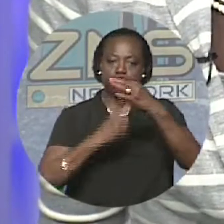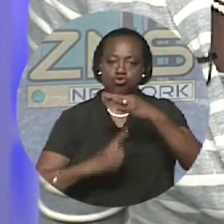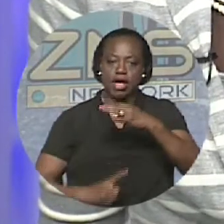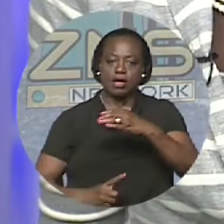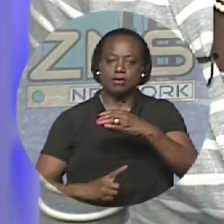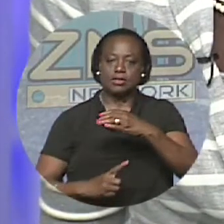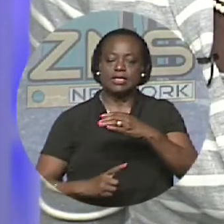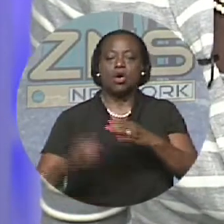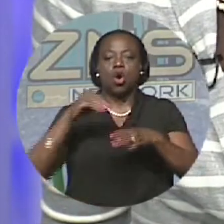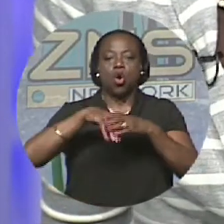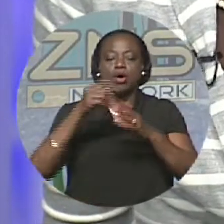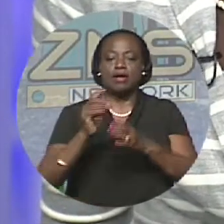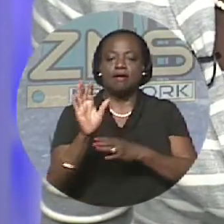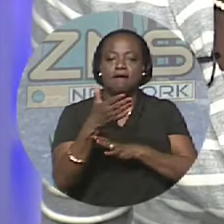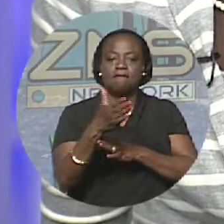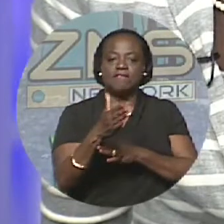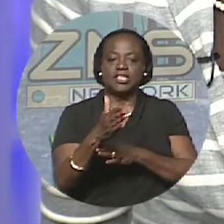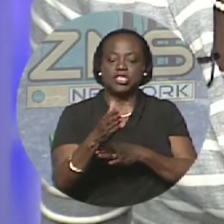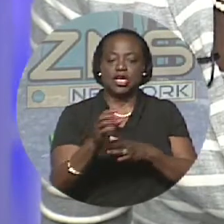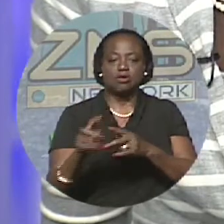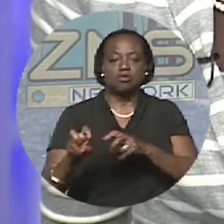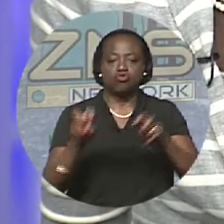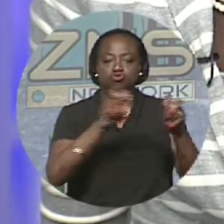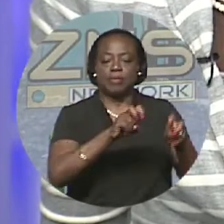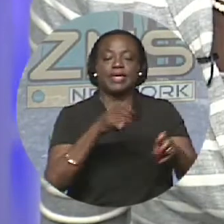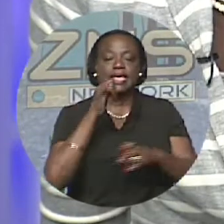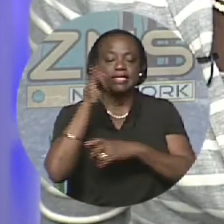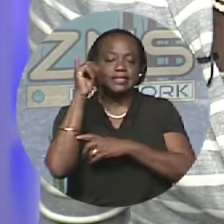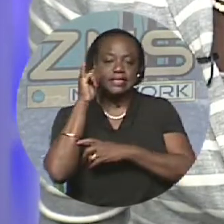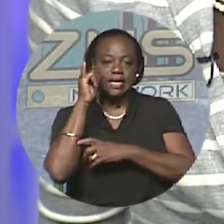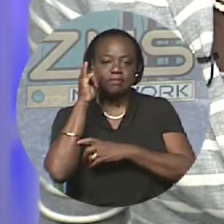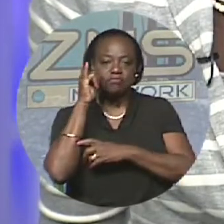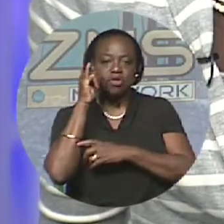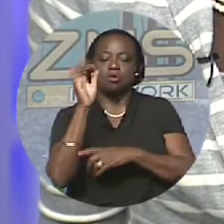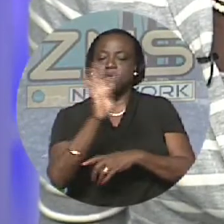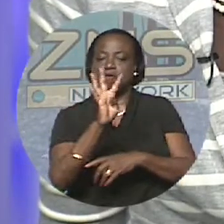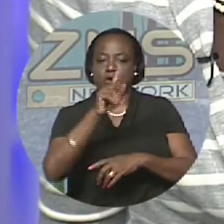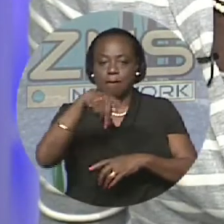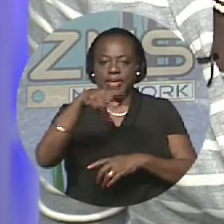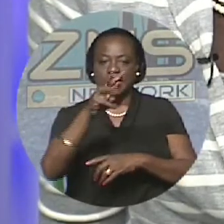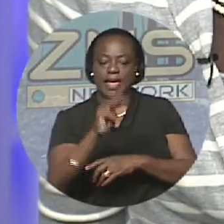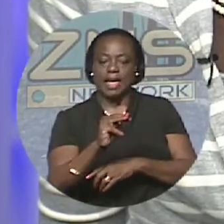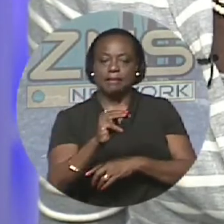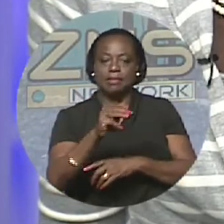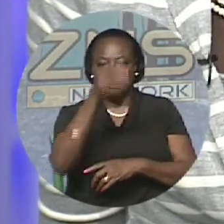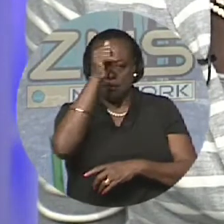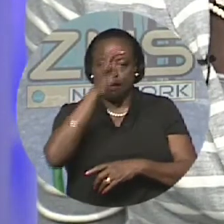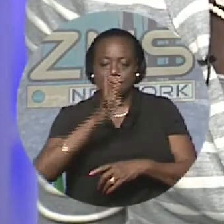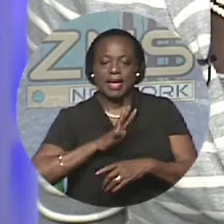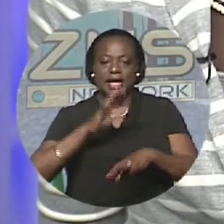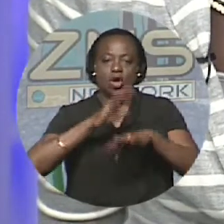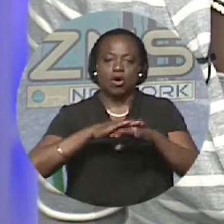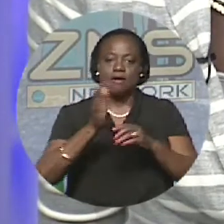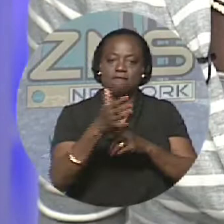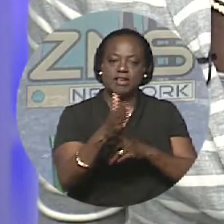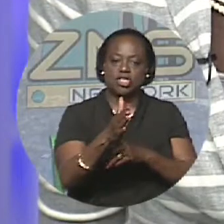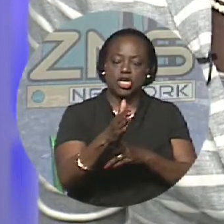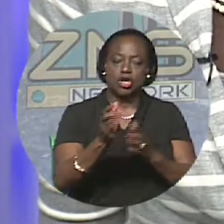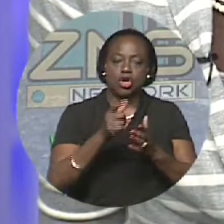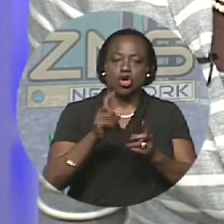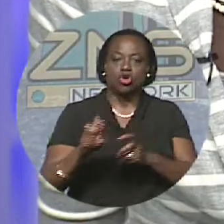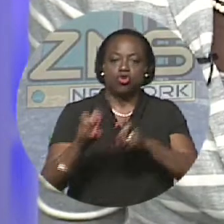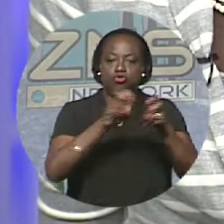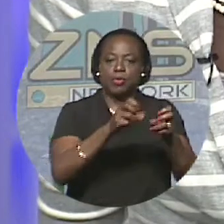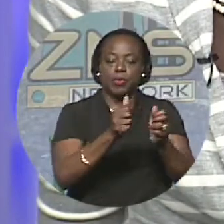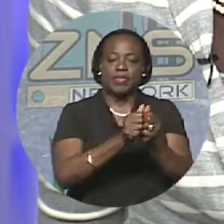on a fishing trip yesterday. Preliminary reports indicate that shortly before 4 p.m., the victim was on a fishing trip with his sons in waters